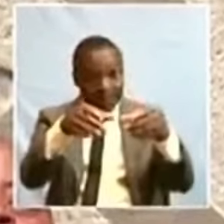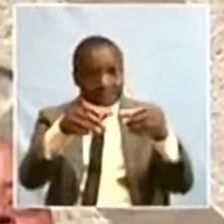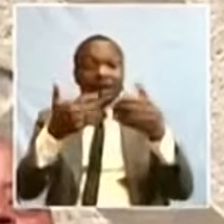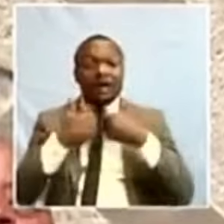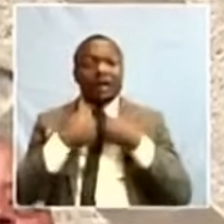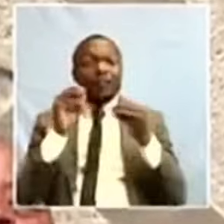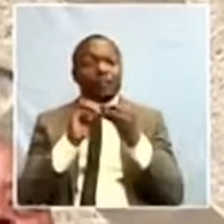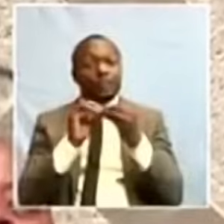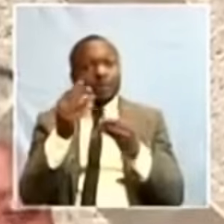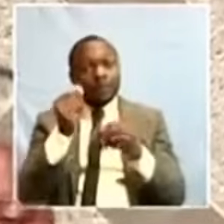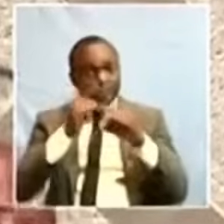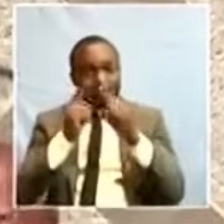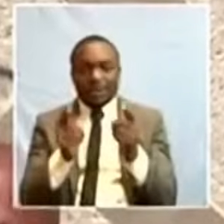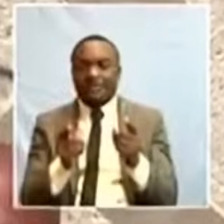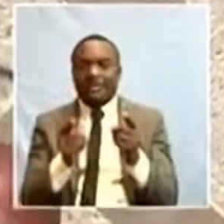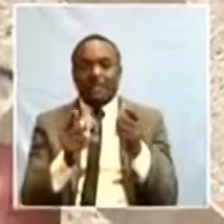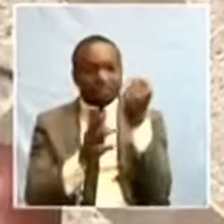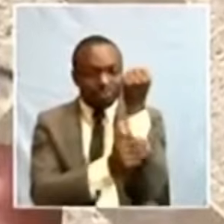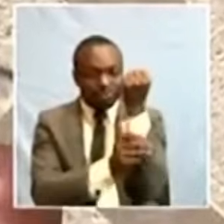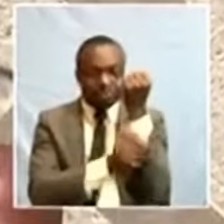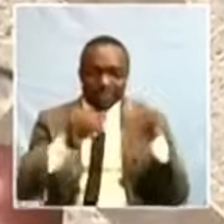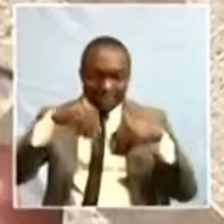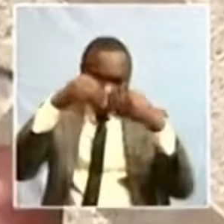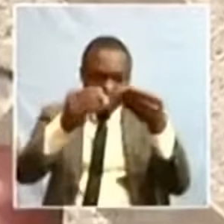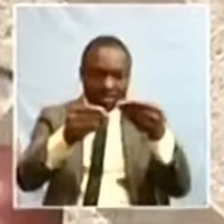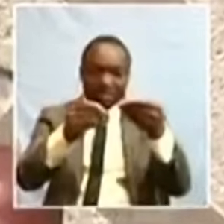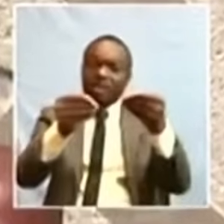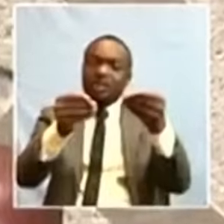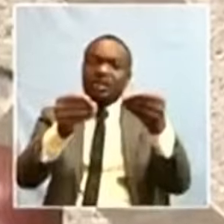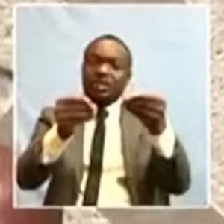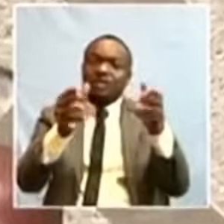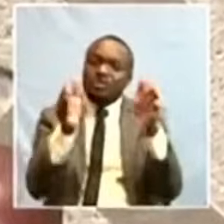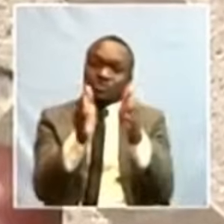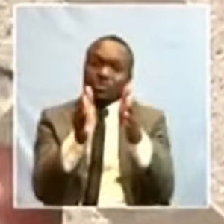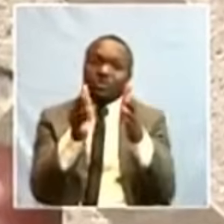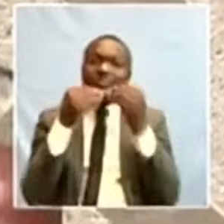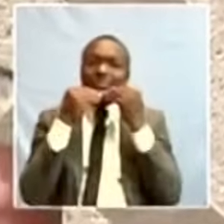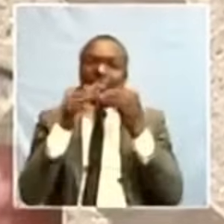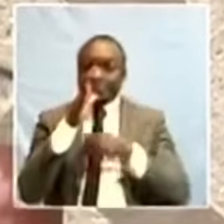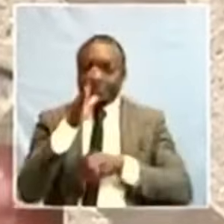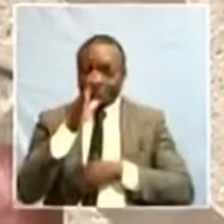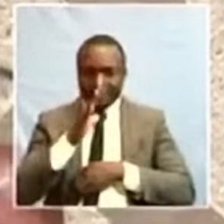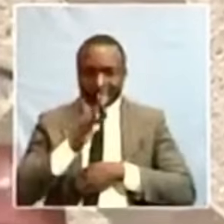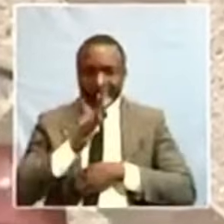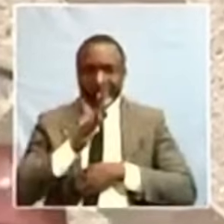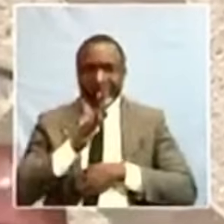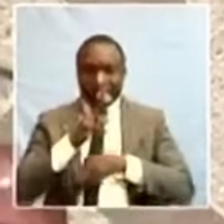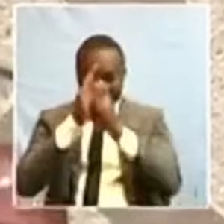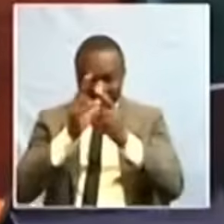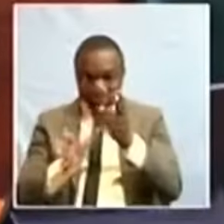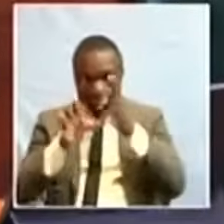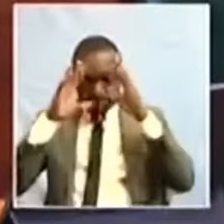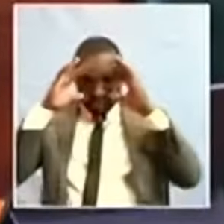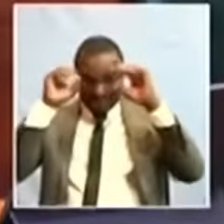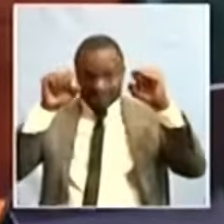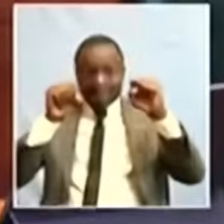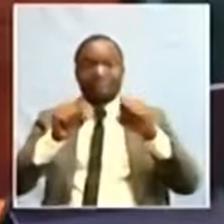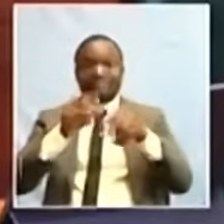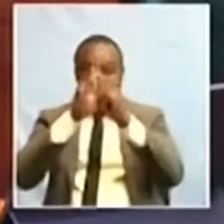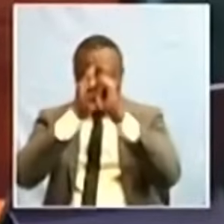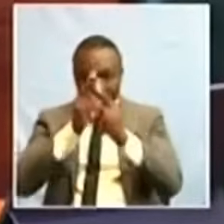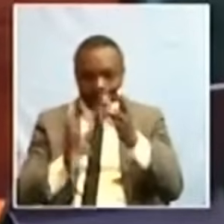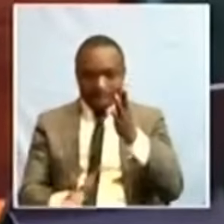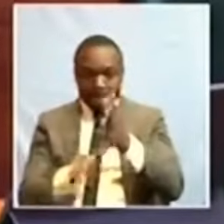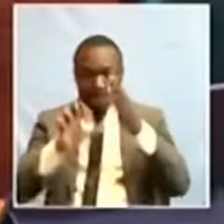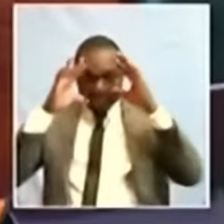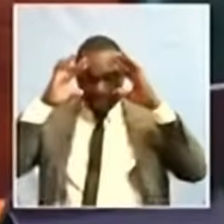a lot of money, but unfortunately the maize that is allocated is too small? Thank you very much, Madam Vice President. Her Honor,